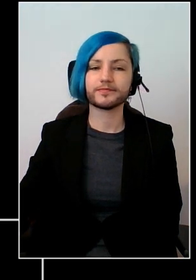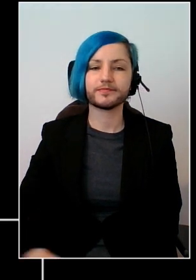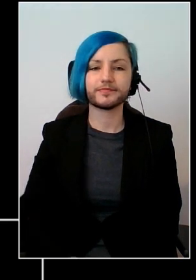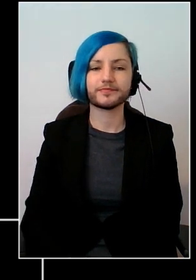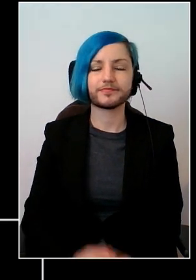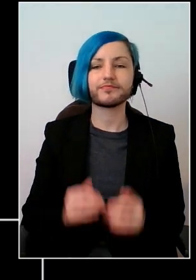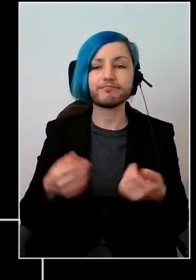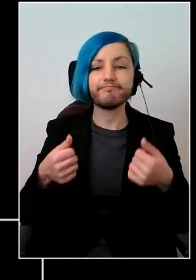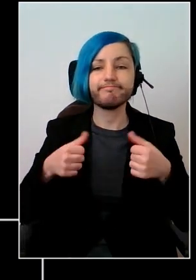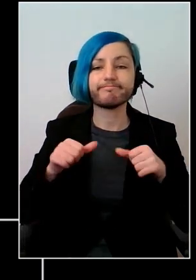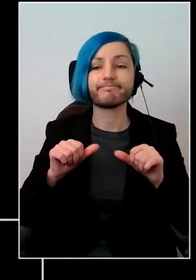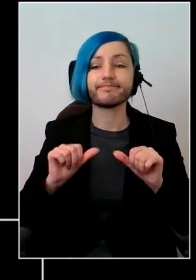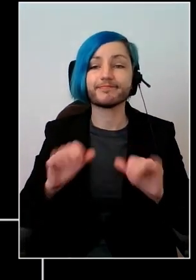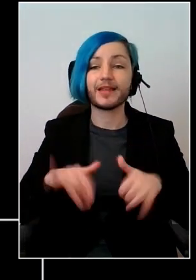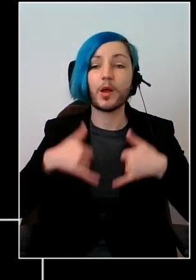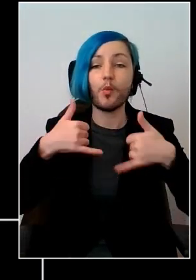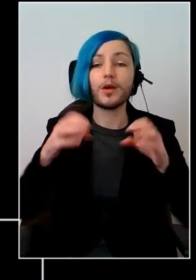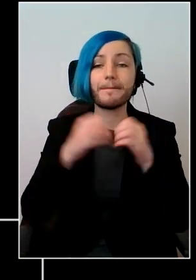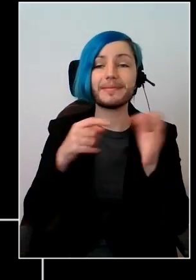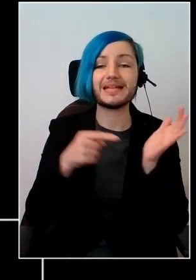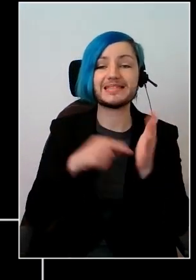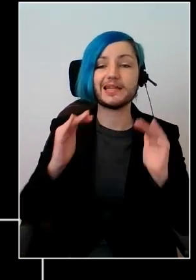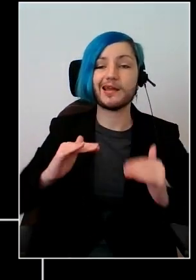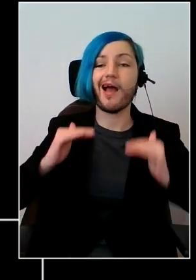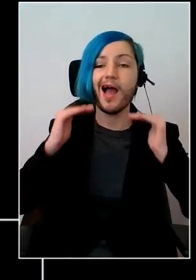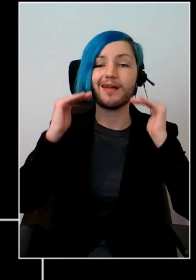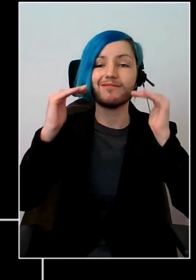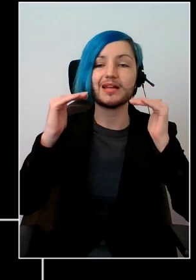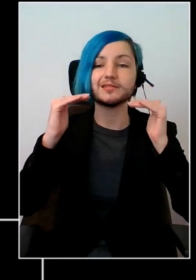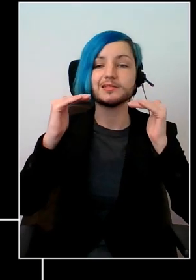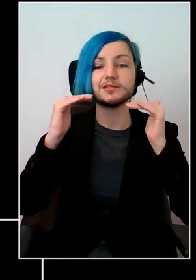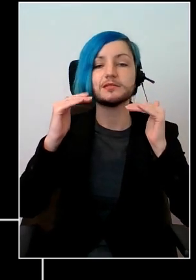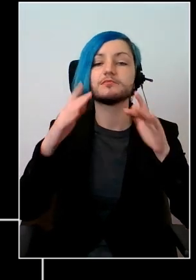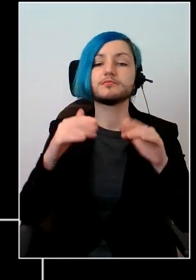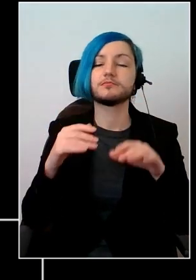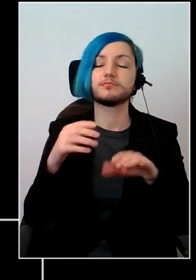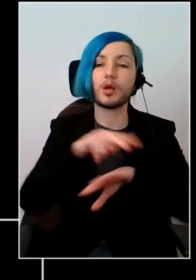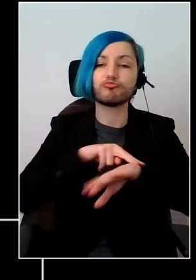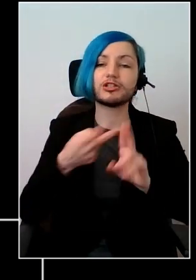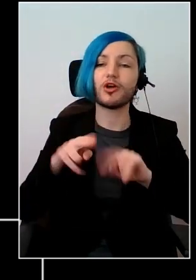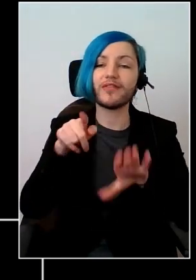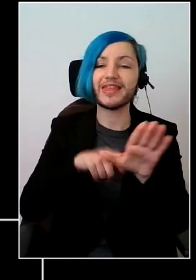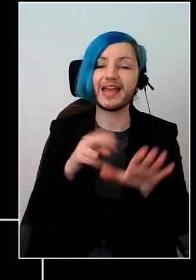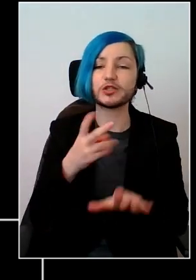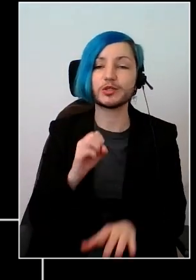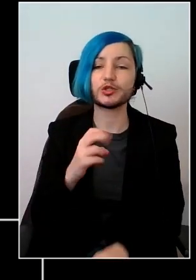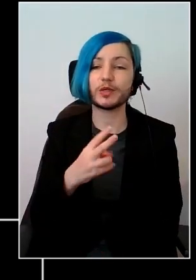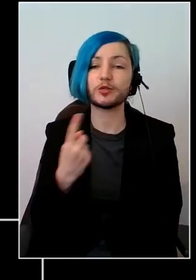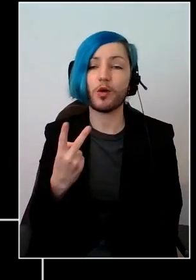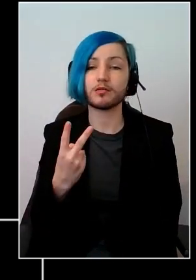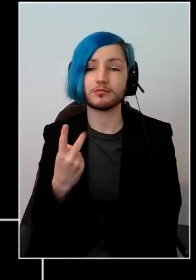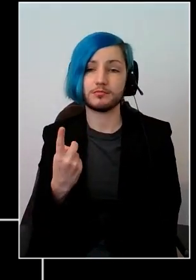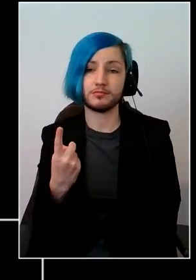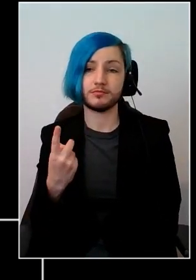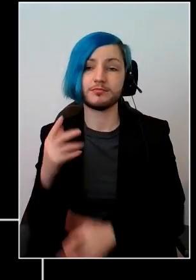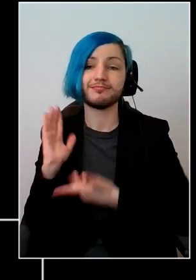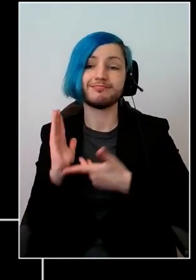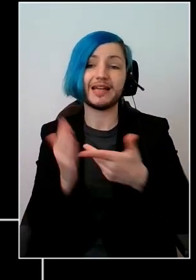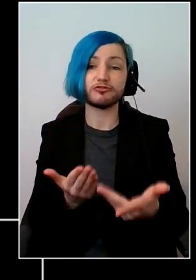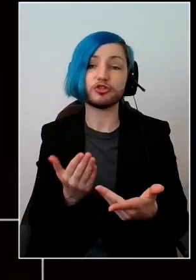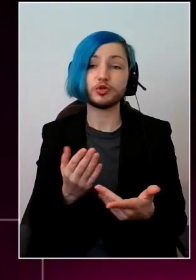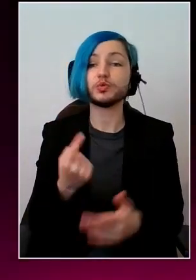Our next award is the BT Advanced Apprentice of the Year 2021. Joining us to introduce this award is Daniel